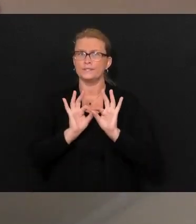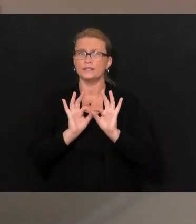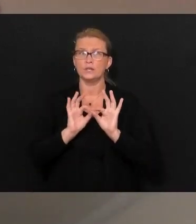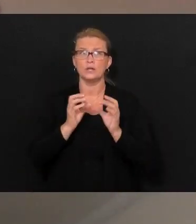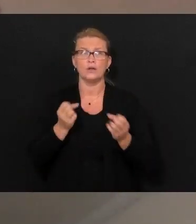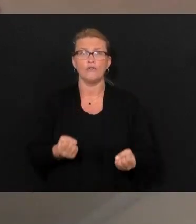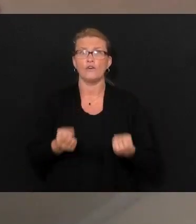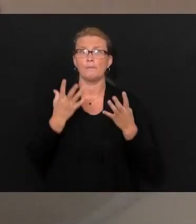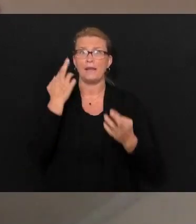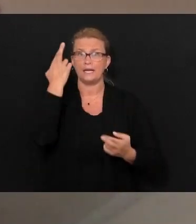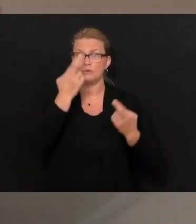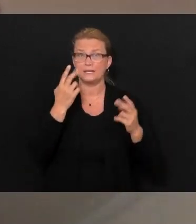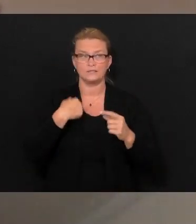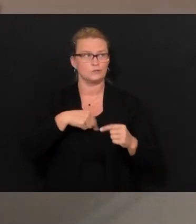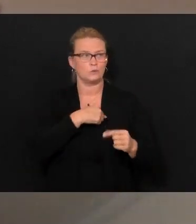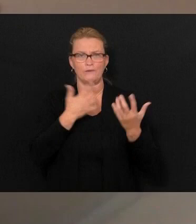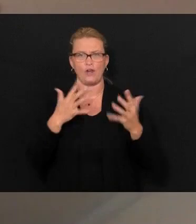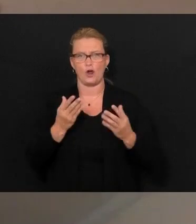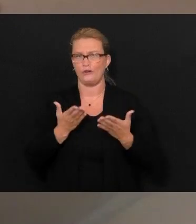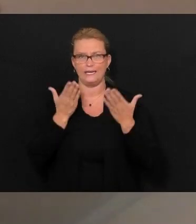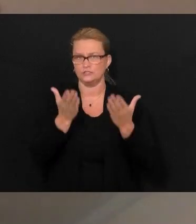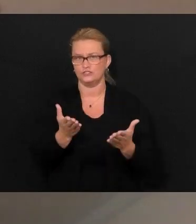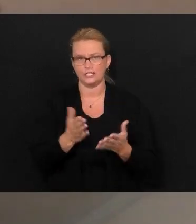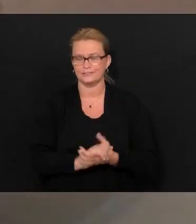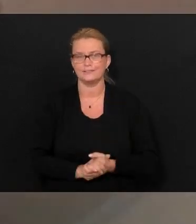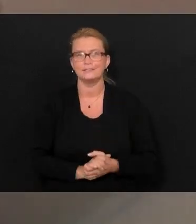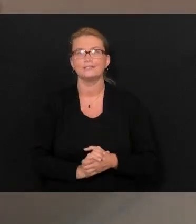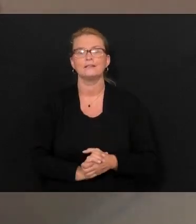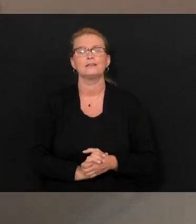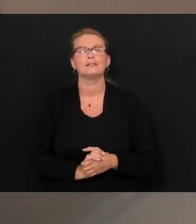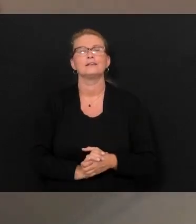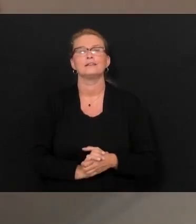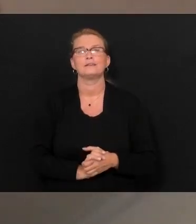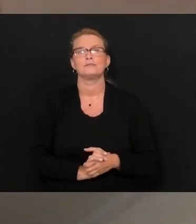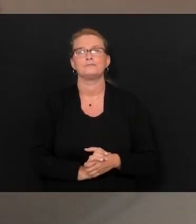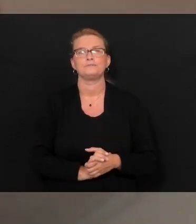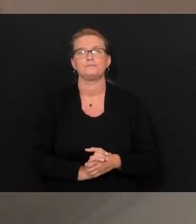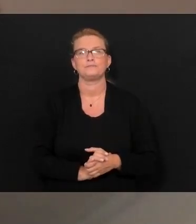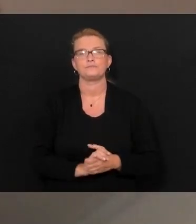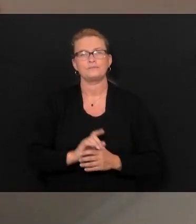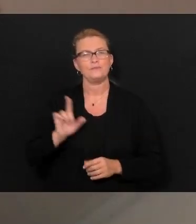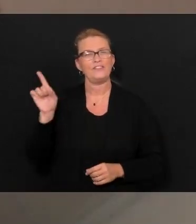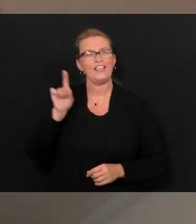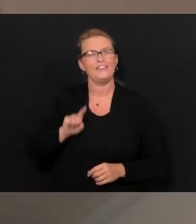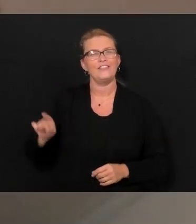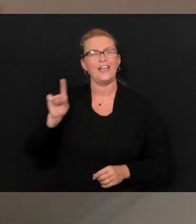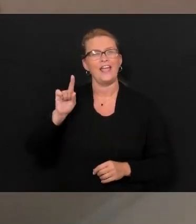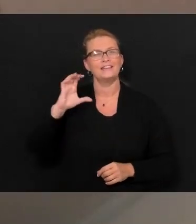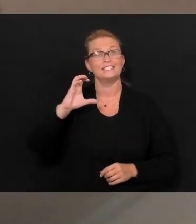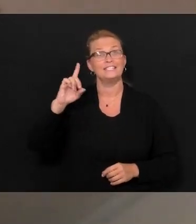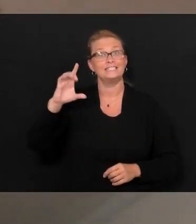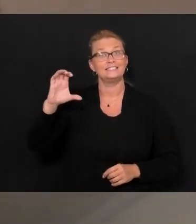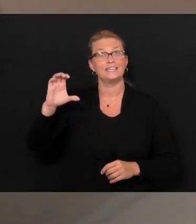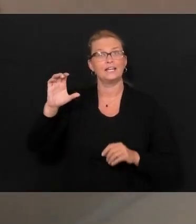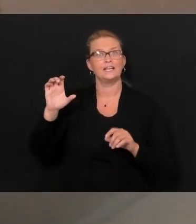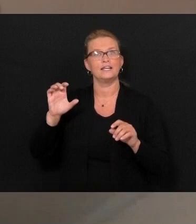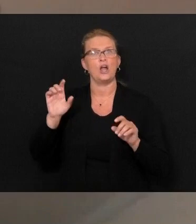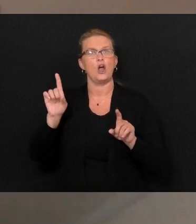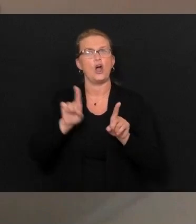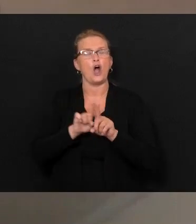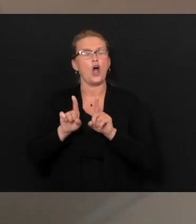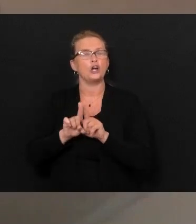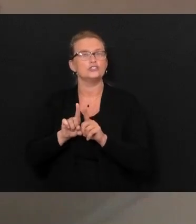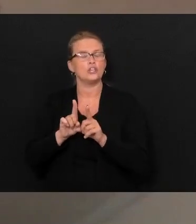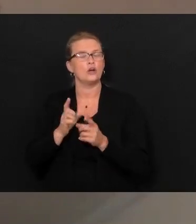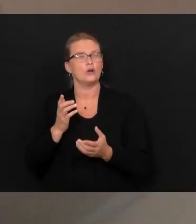we suggested too. But the other thing I think is really important is they also emphasize there's 5 interventions